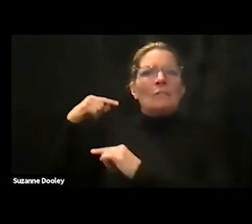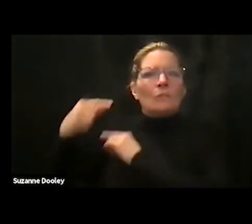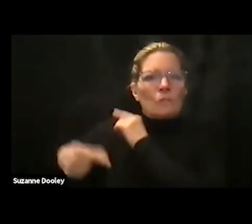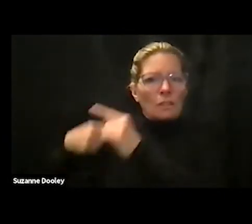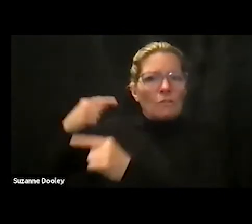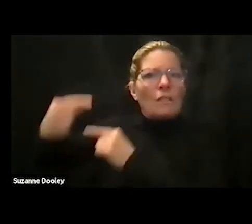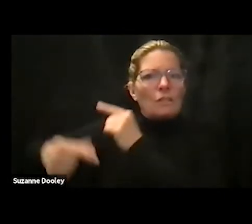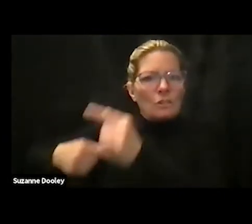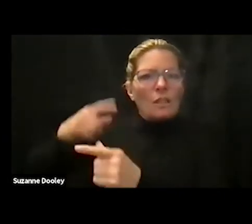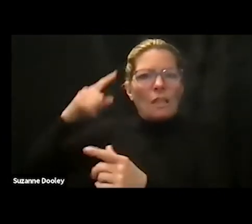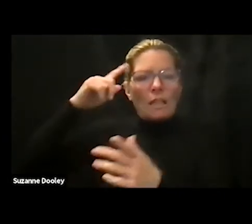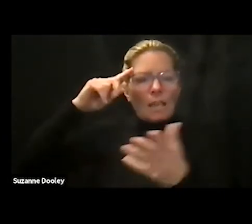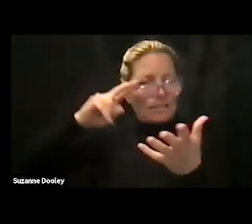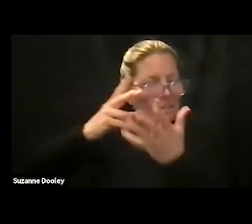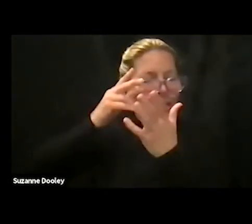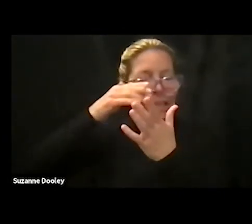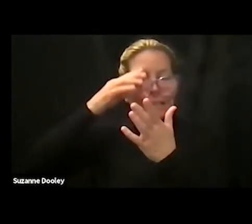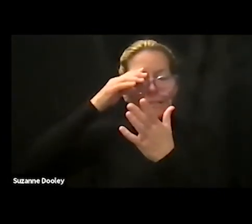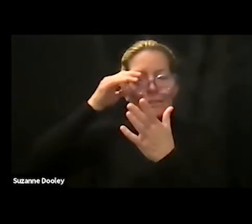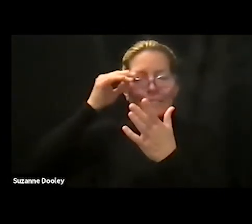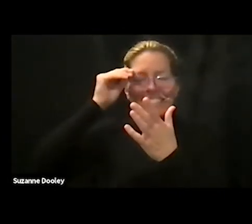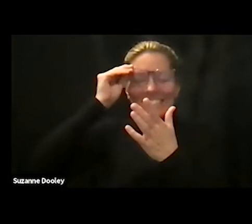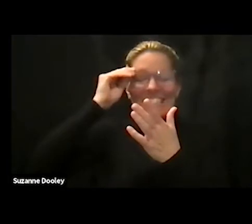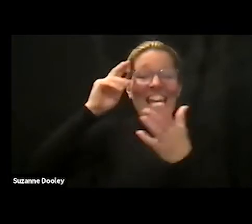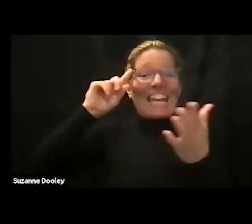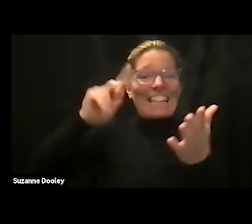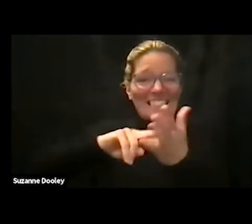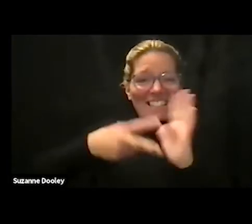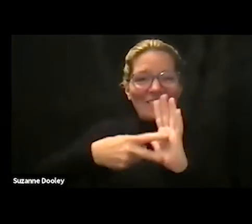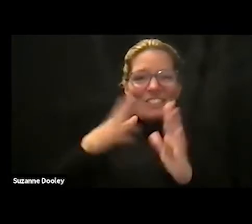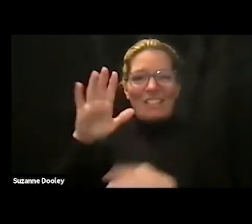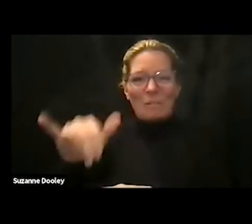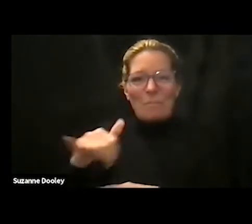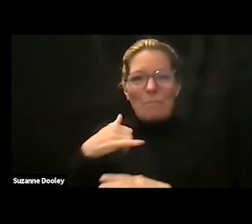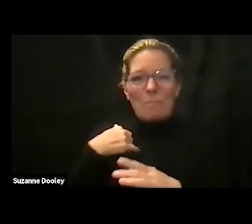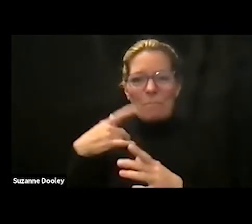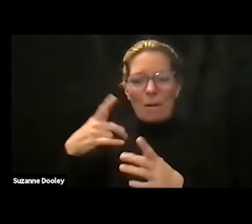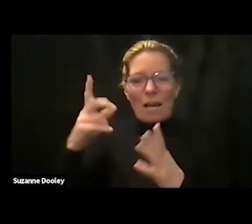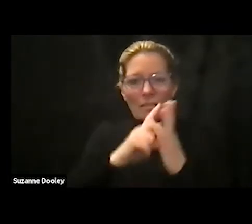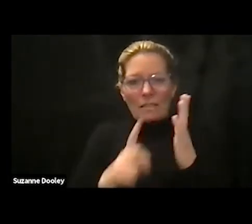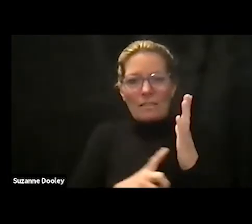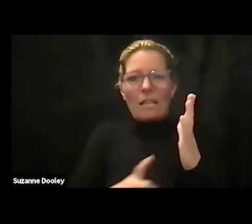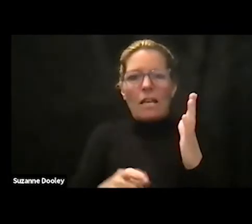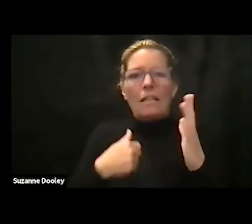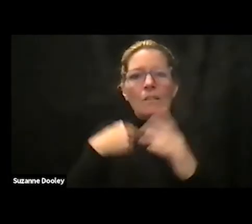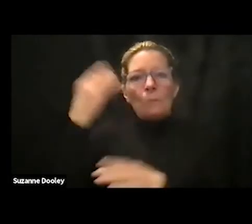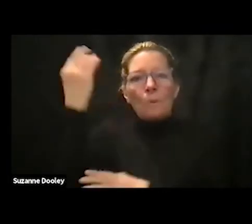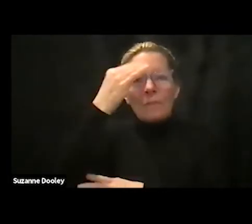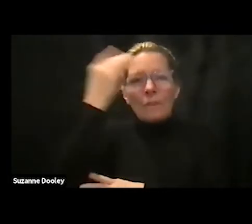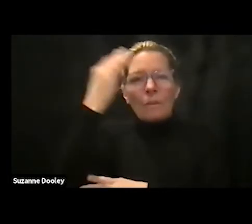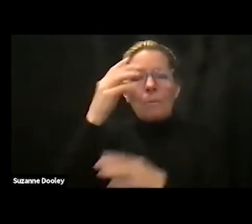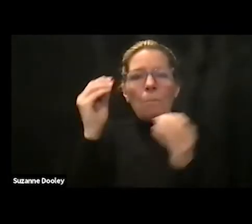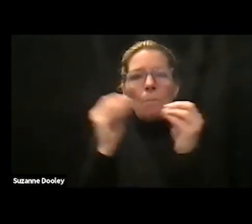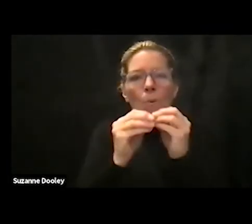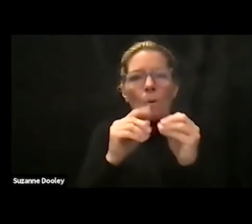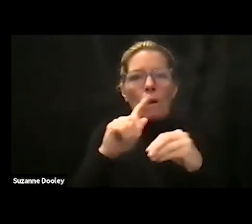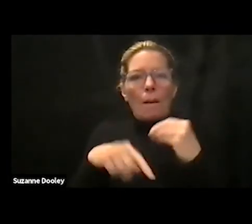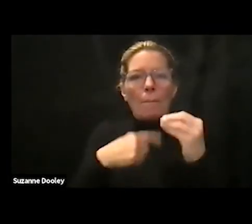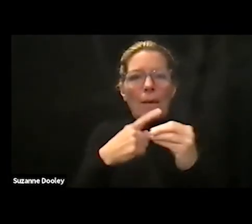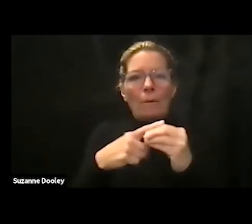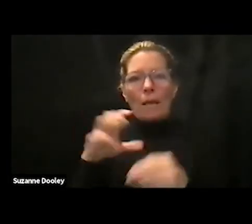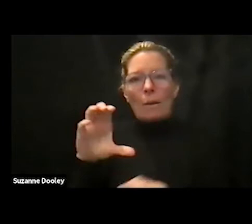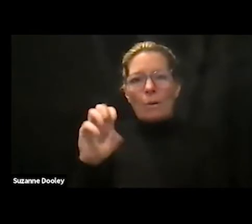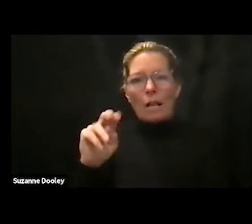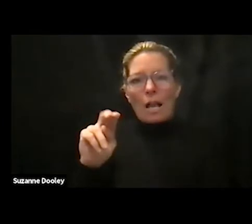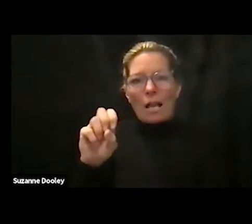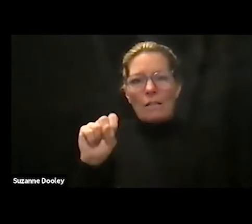intentionally by design. And then as we're thinking, you know, more about how the conservation